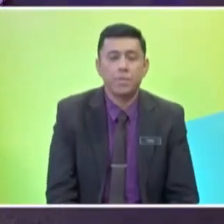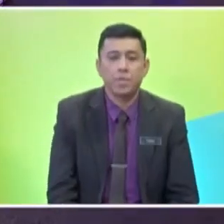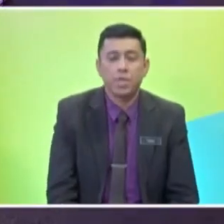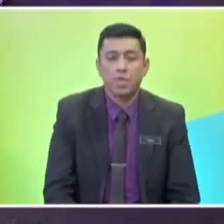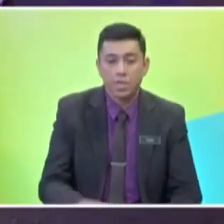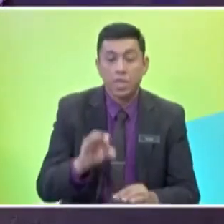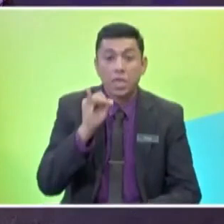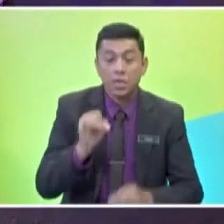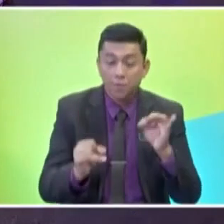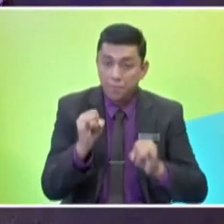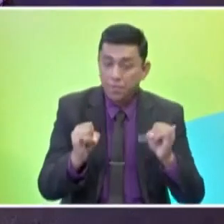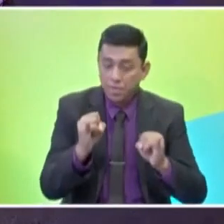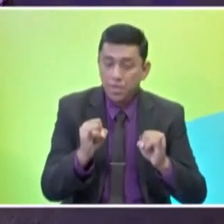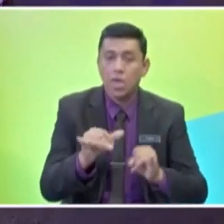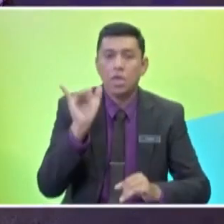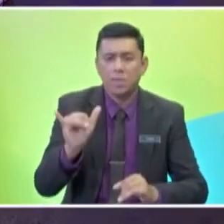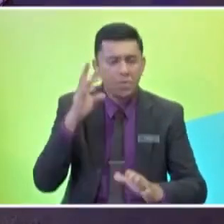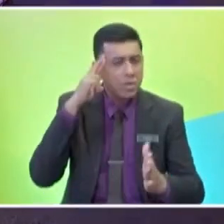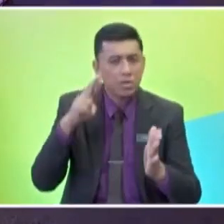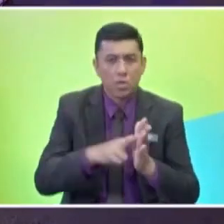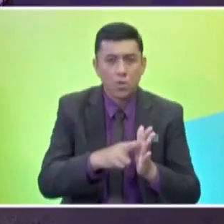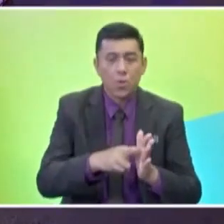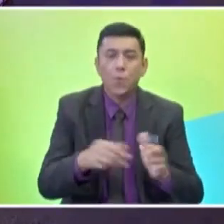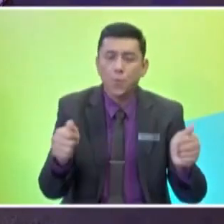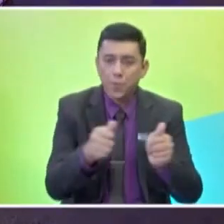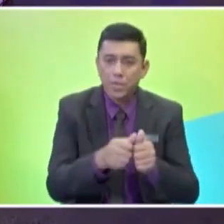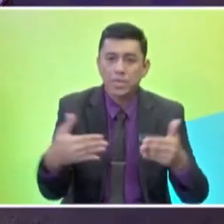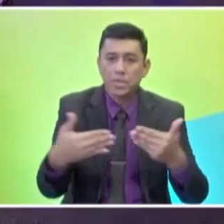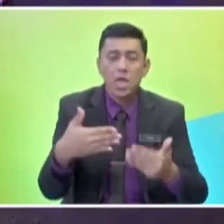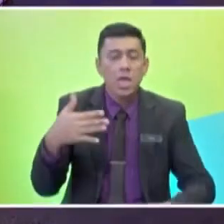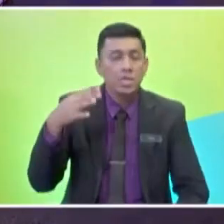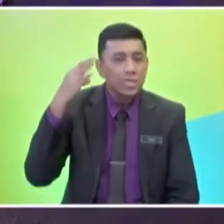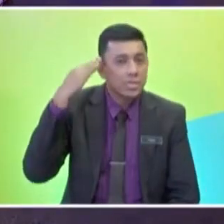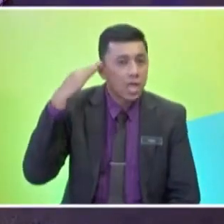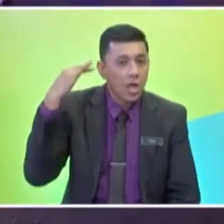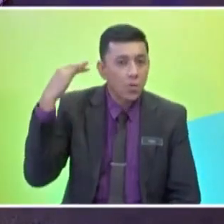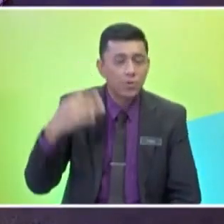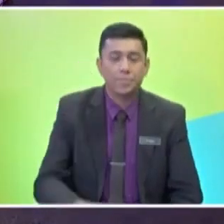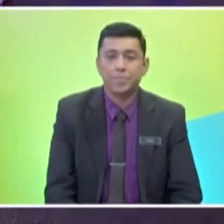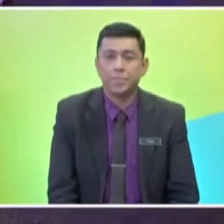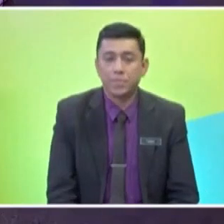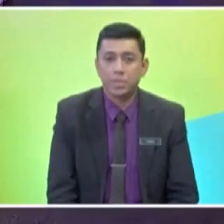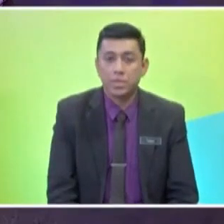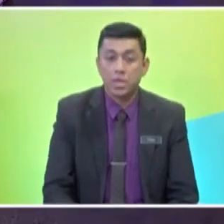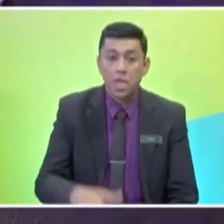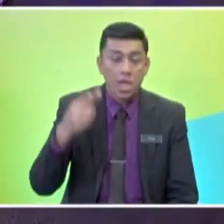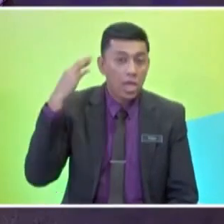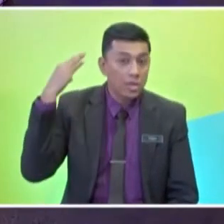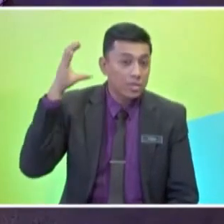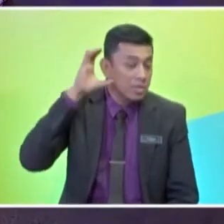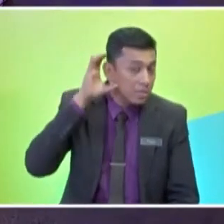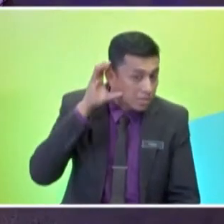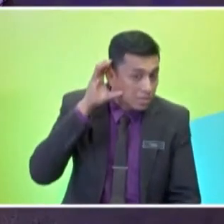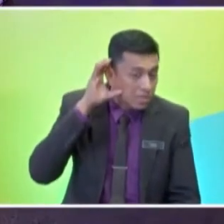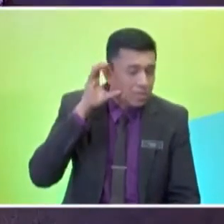can recognize the animals based on the sound. Alright. Shall we start? Yes, let's go. Okay, listen carefully. The